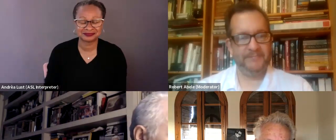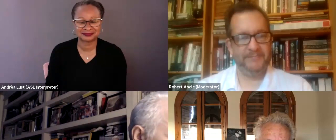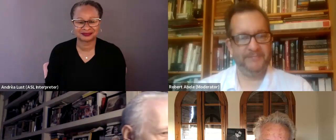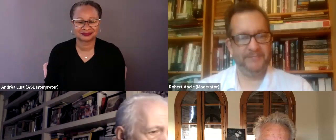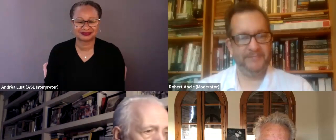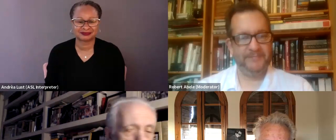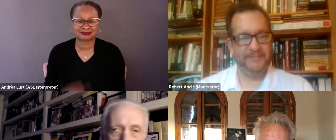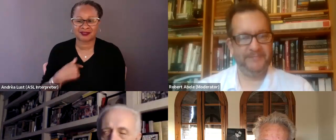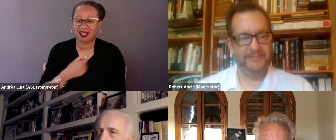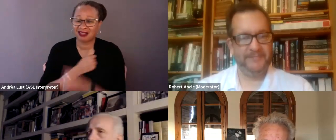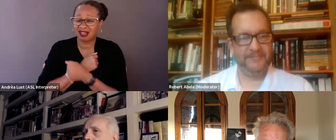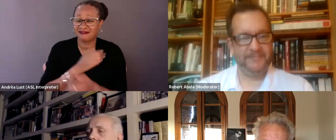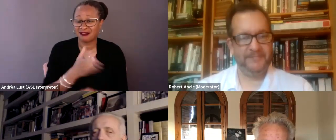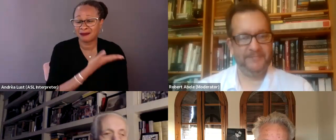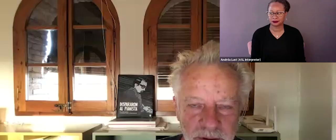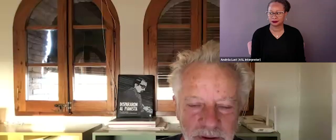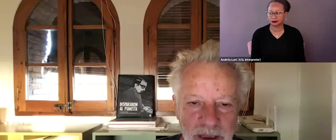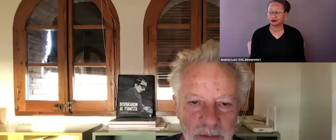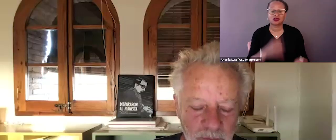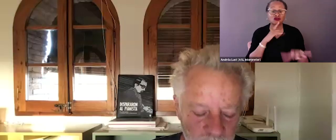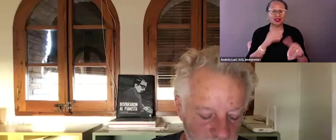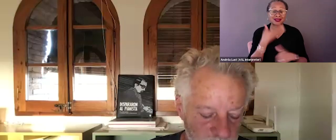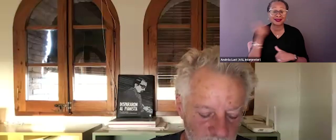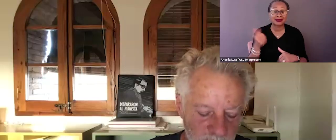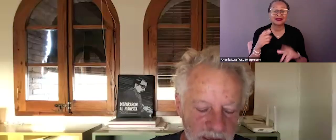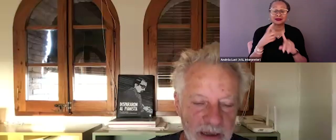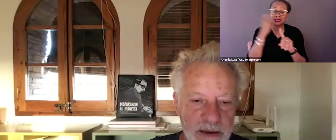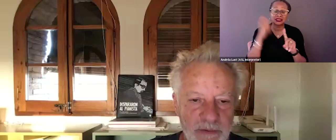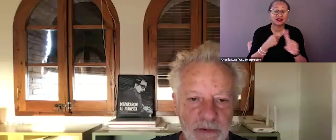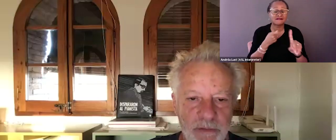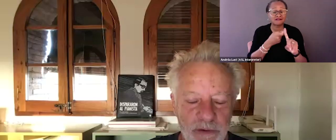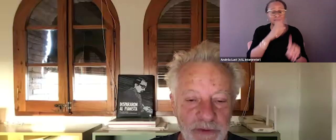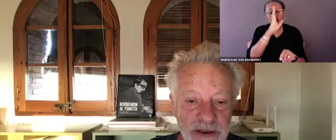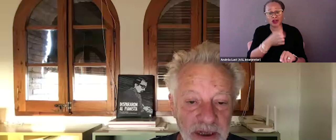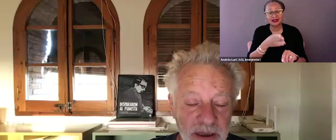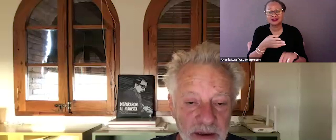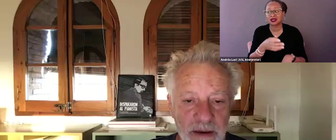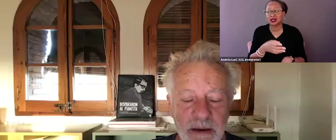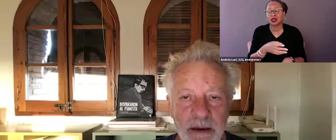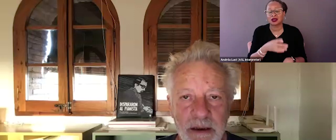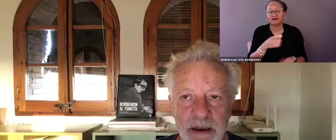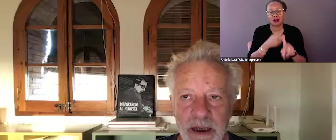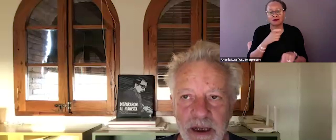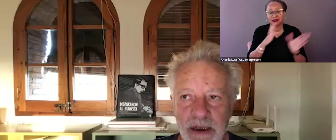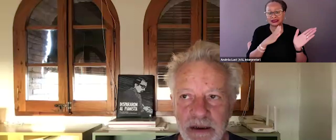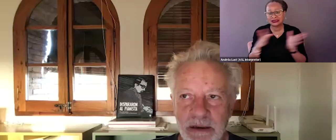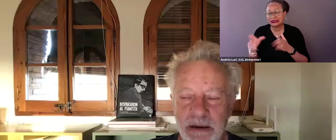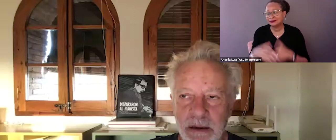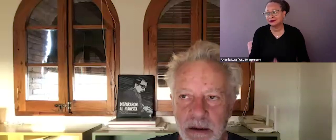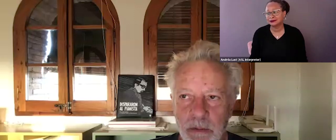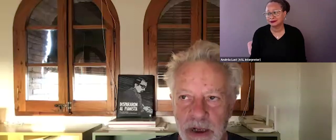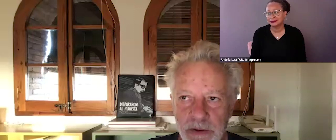I love music. I think it's come from directly from the skin.